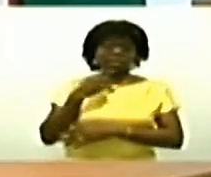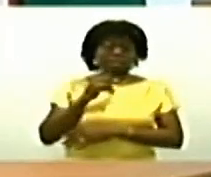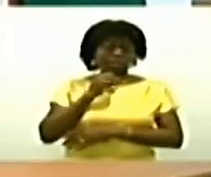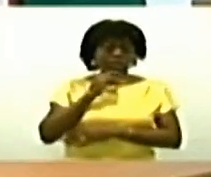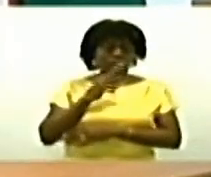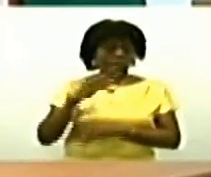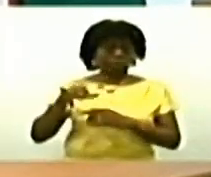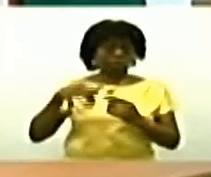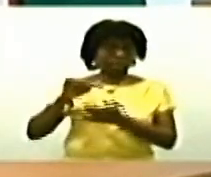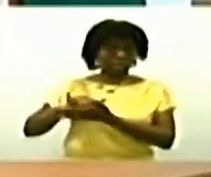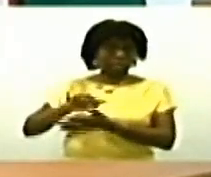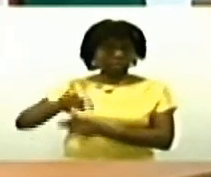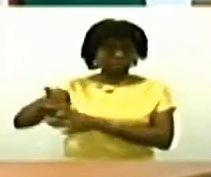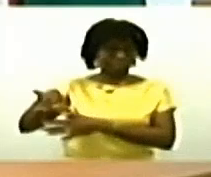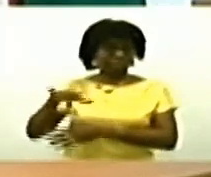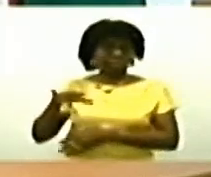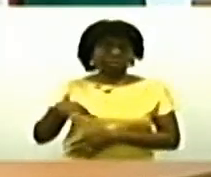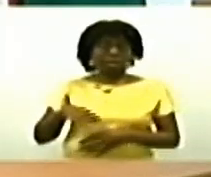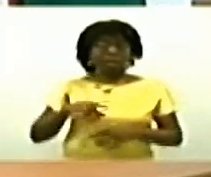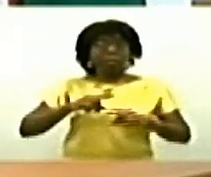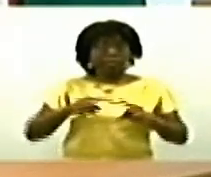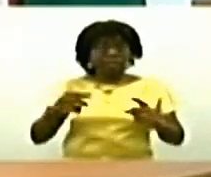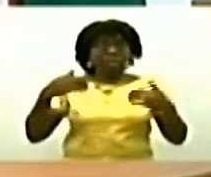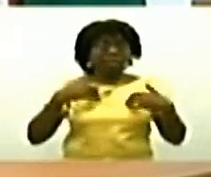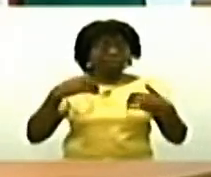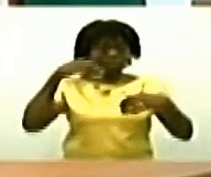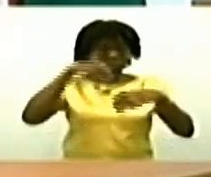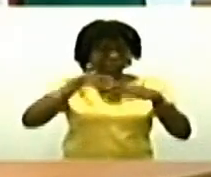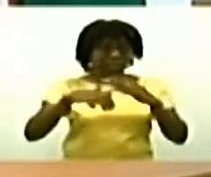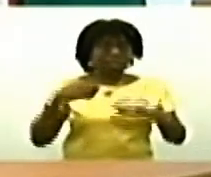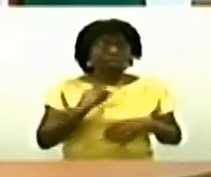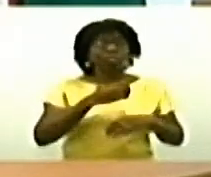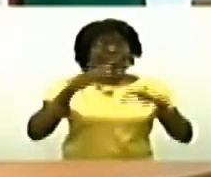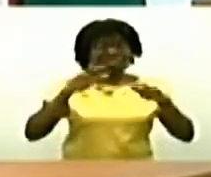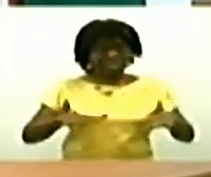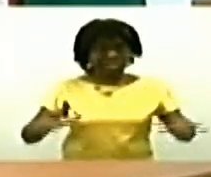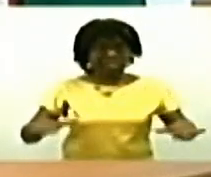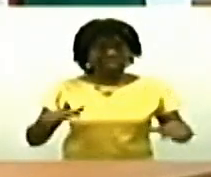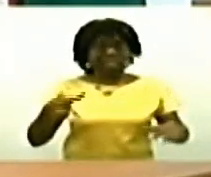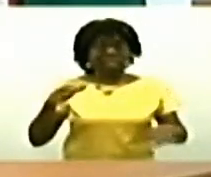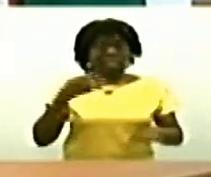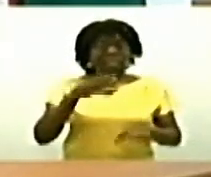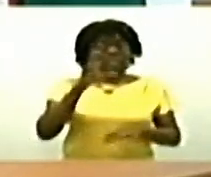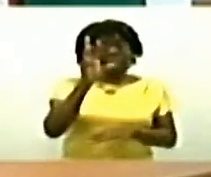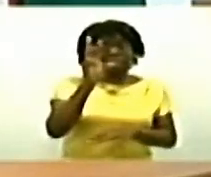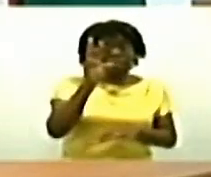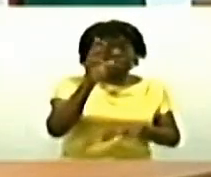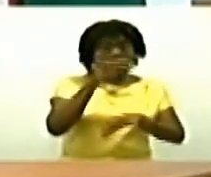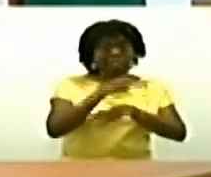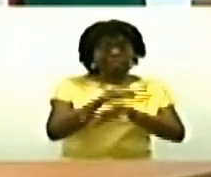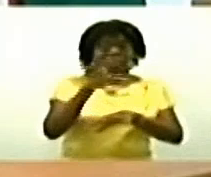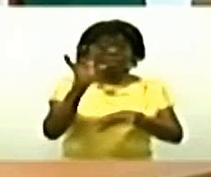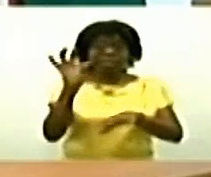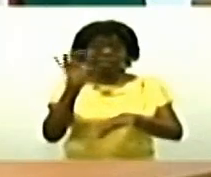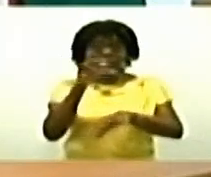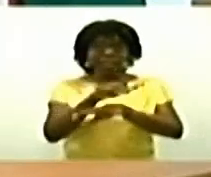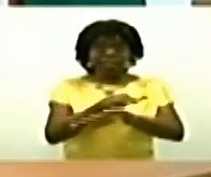that. But to have piped into our children at 6 o'clock in the evening, 7 o'clock in the